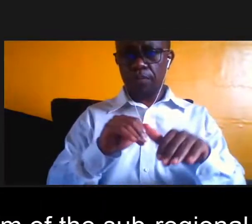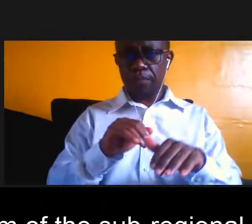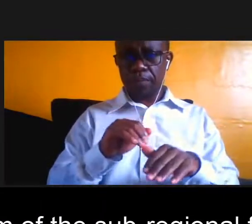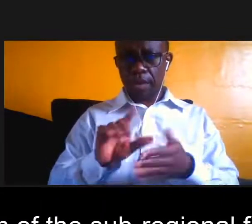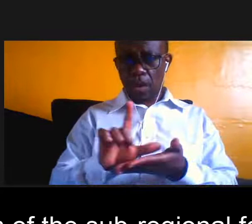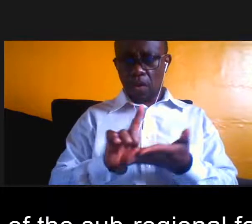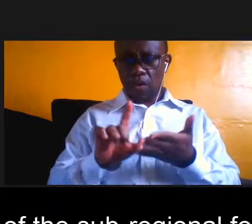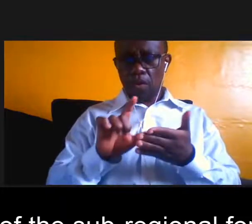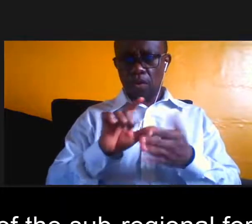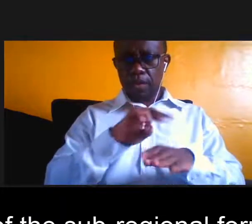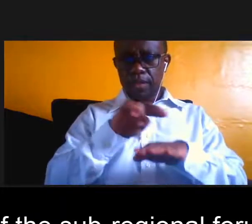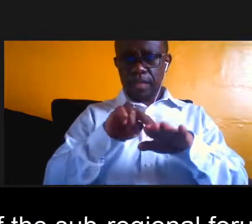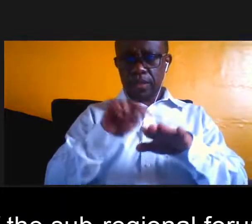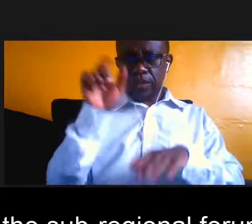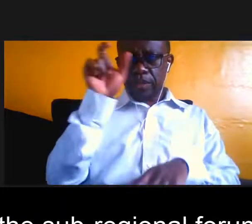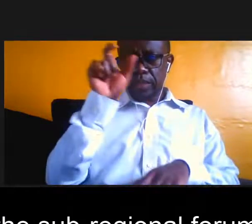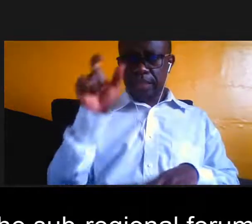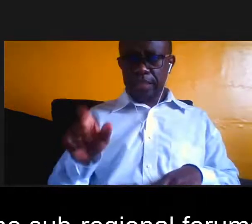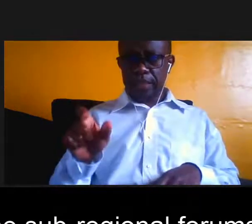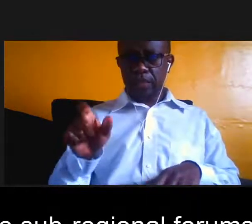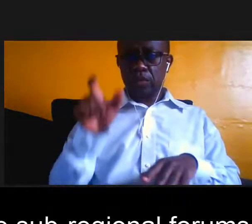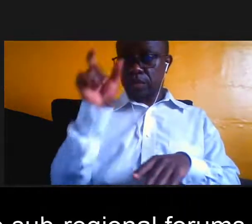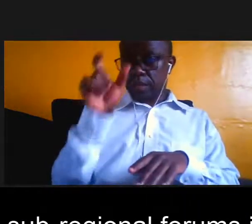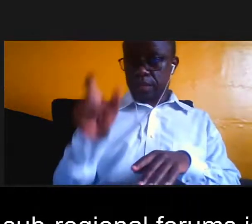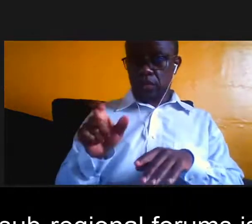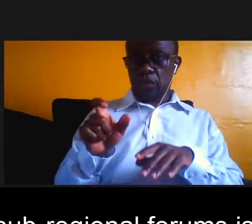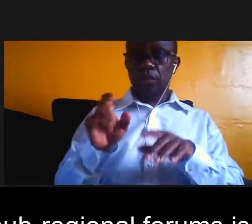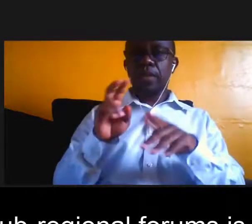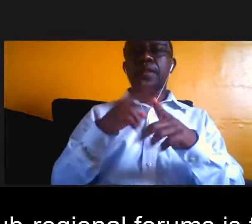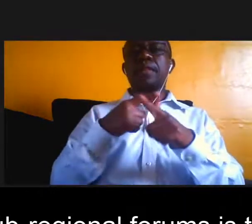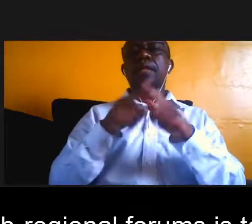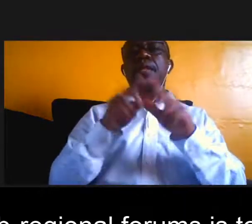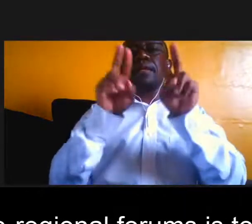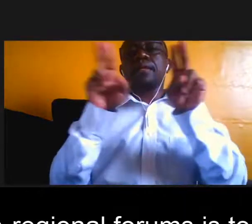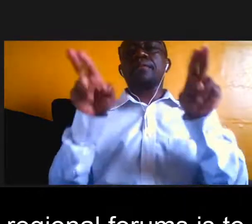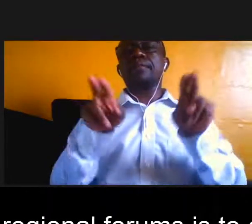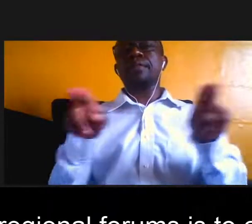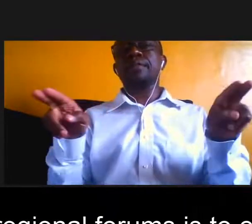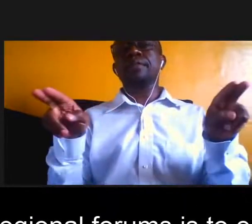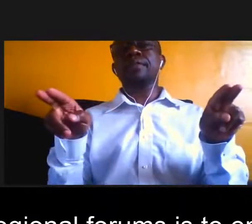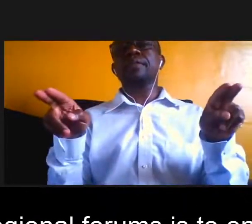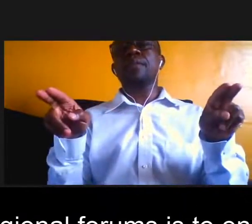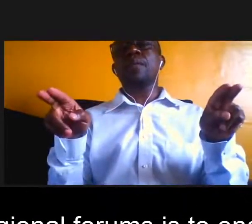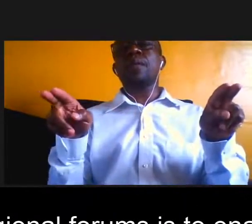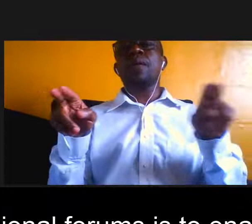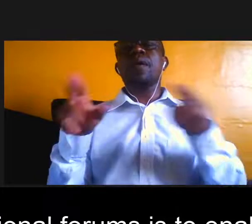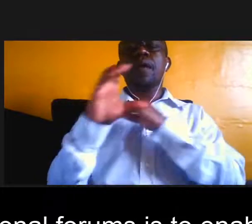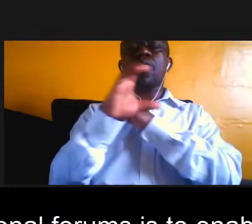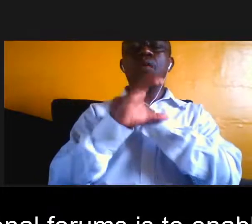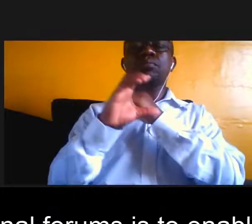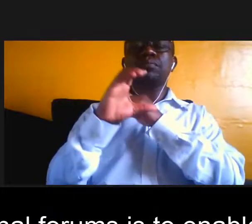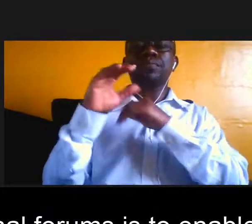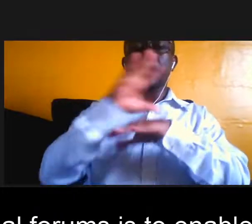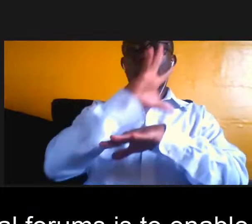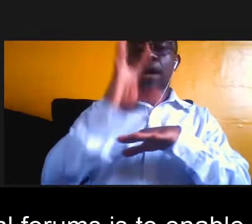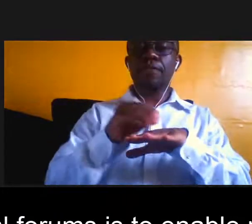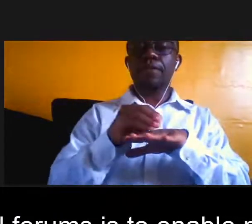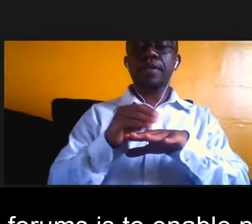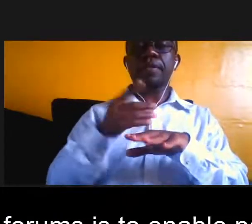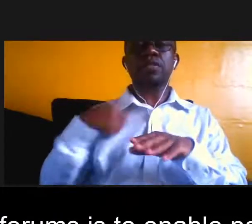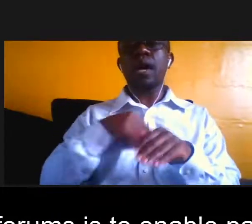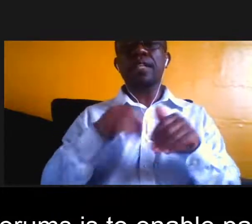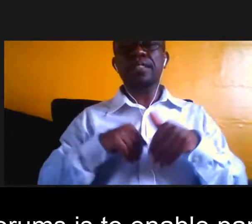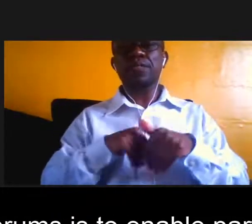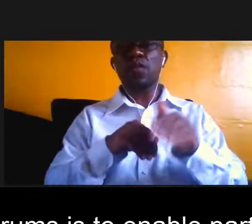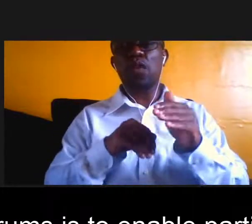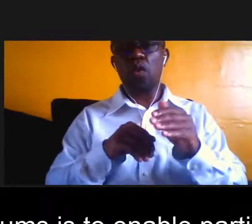from regional advocacy, it goes into the continental advocacy. How do we pursue that through? How do we ensure that we follow that through? I